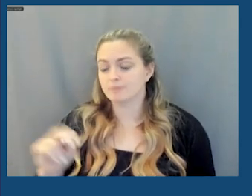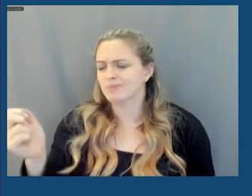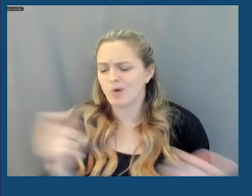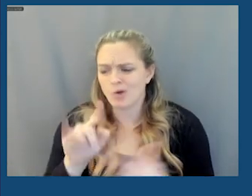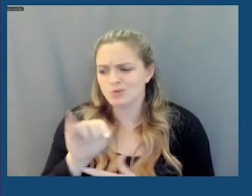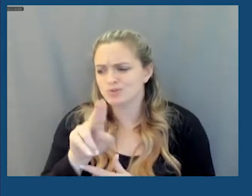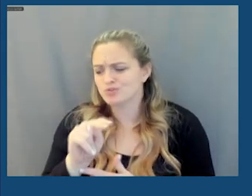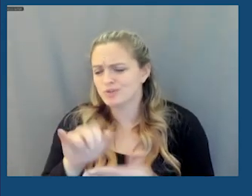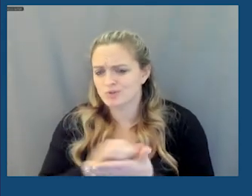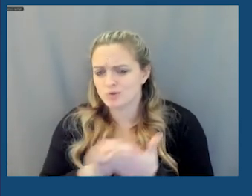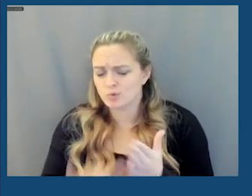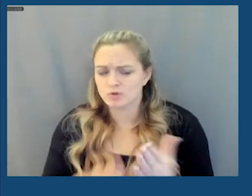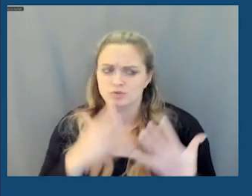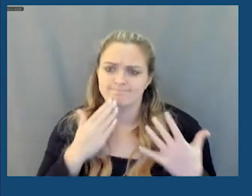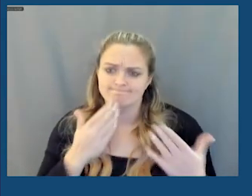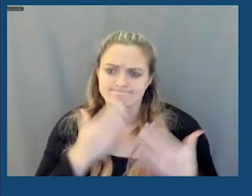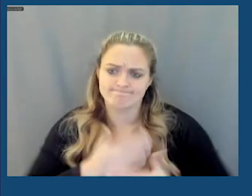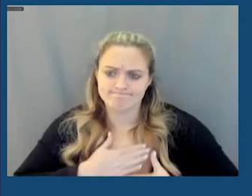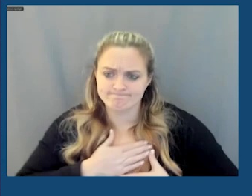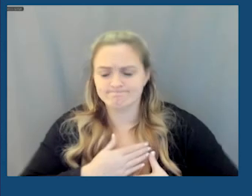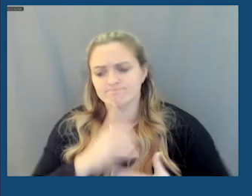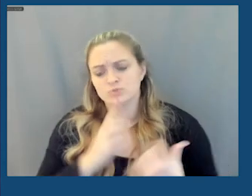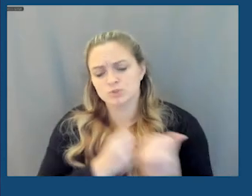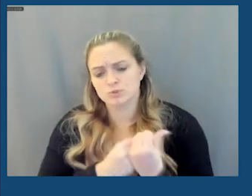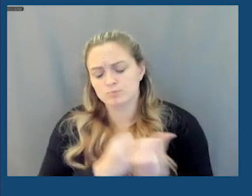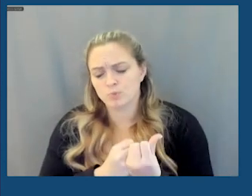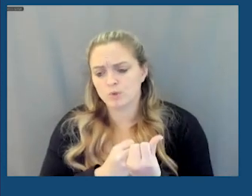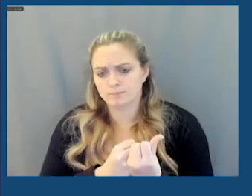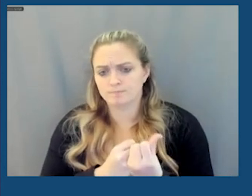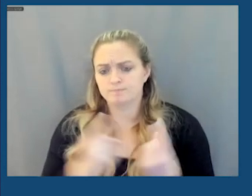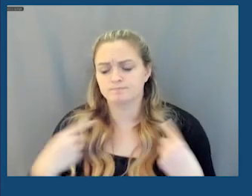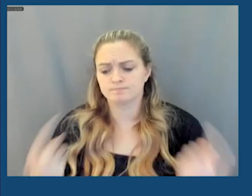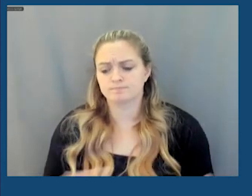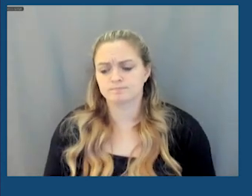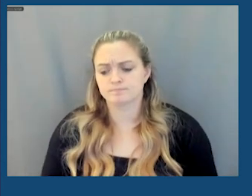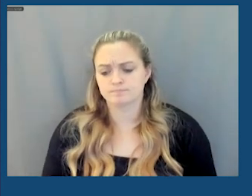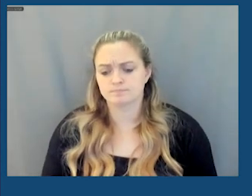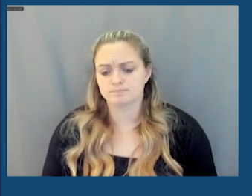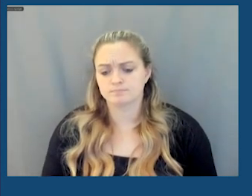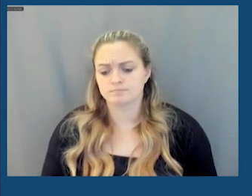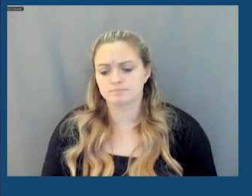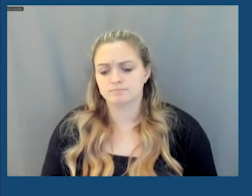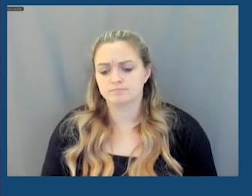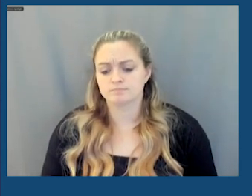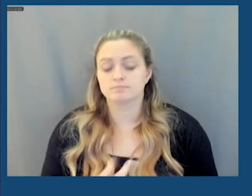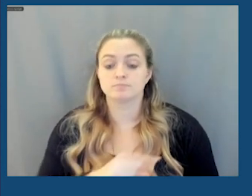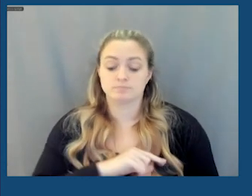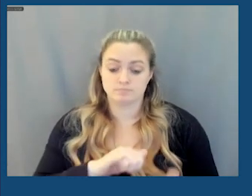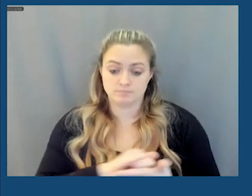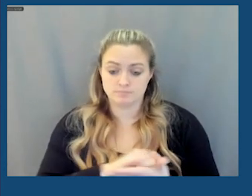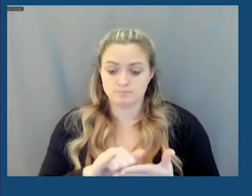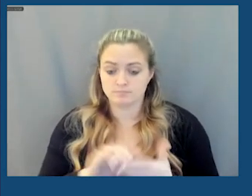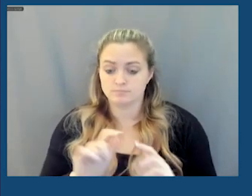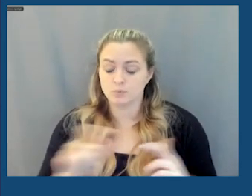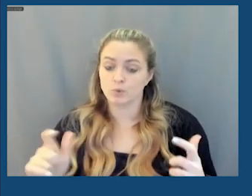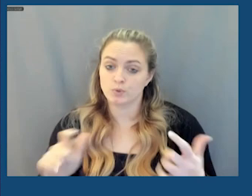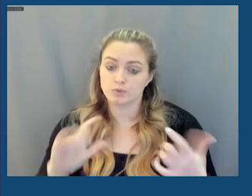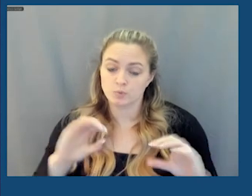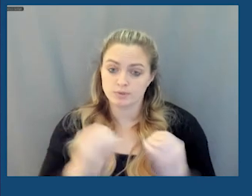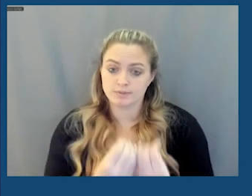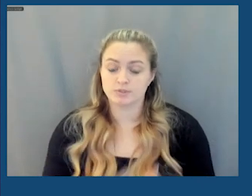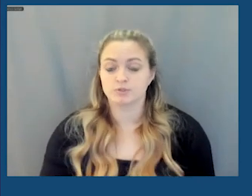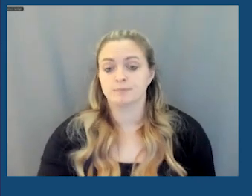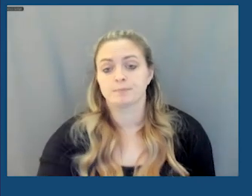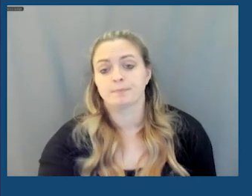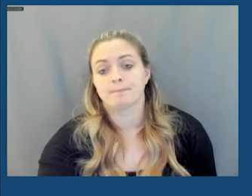very grateful for the support that we've received here. Equality New York is the largest organization advocating